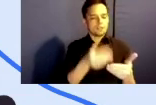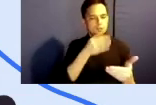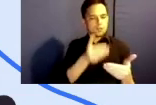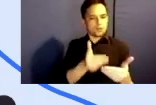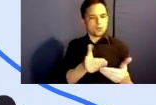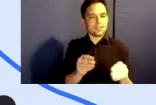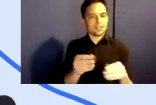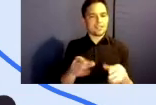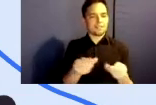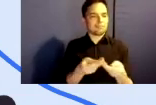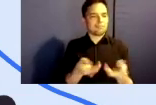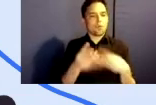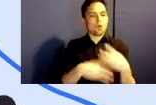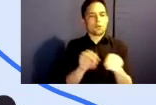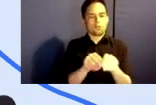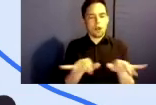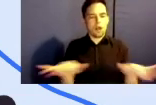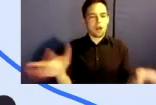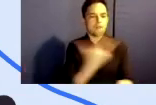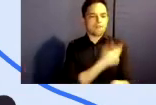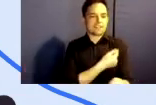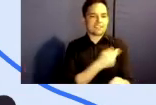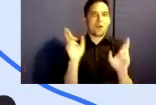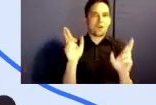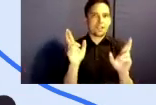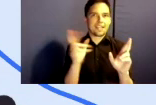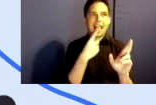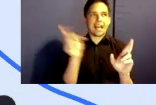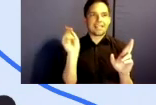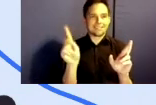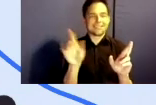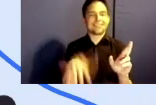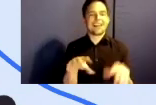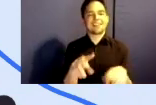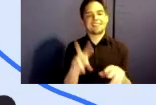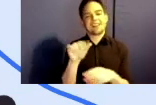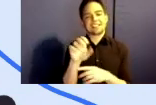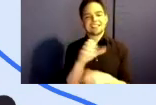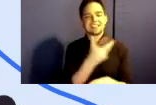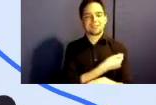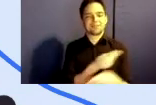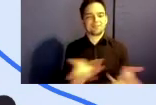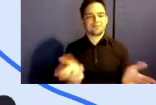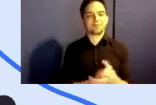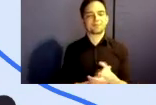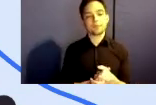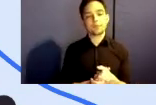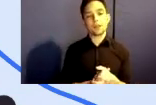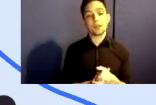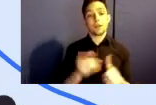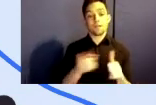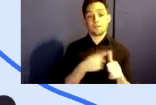mass rollout of the vaccines, or hopefully mass rollout of the vaccines? Firstly, we need to